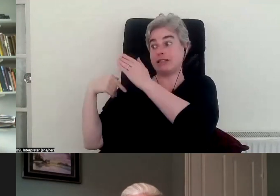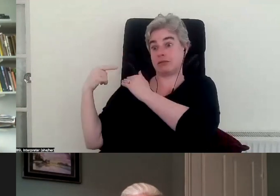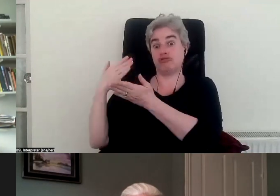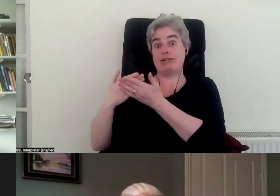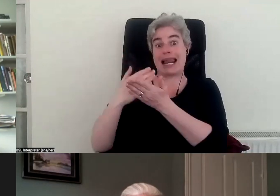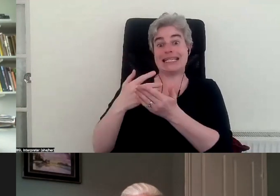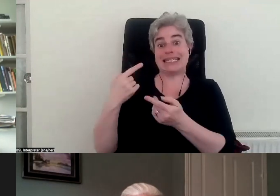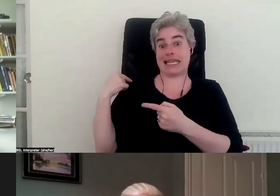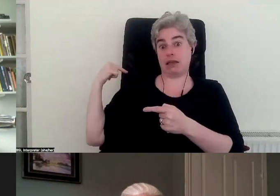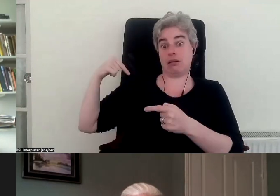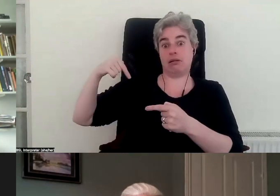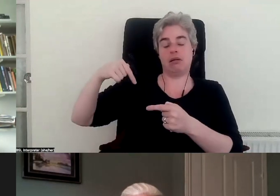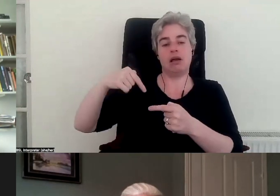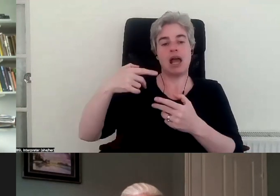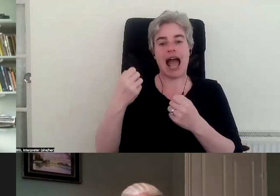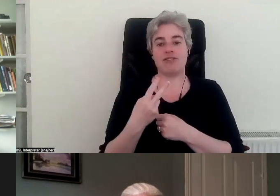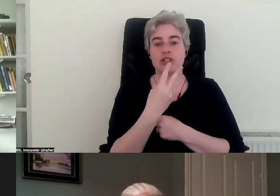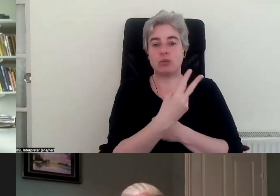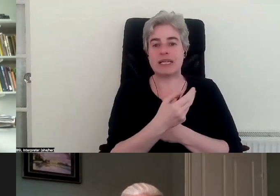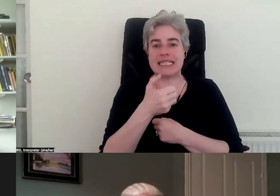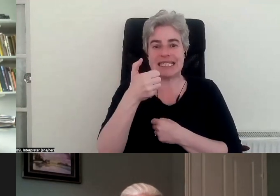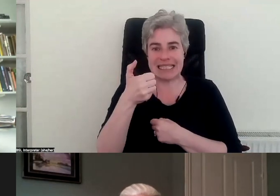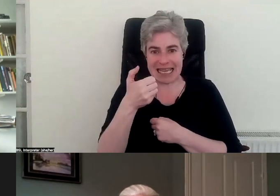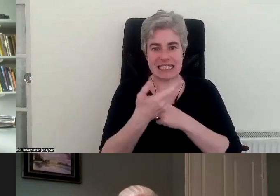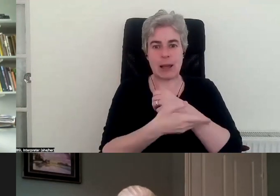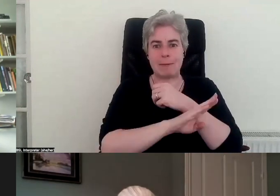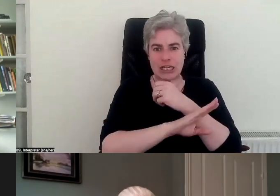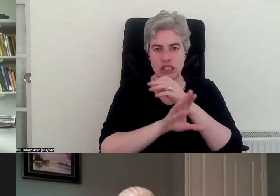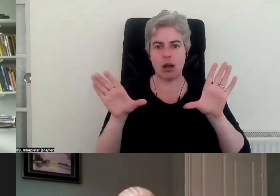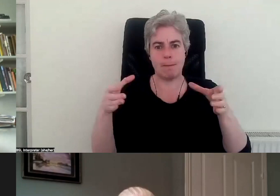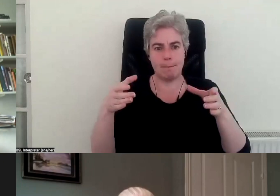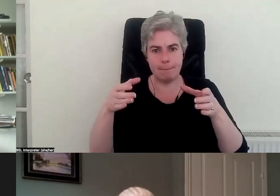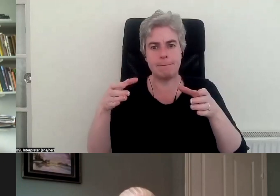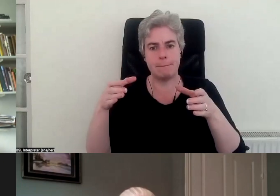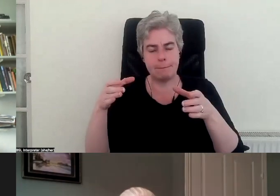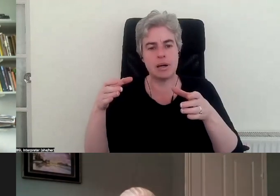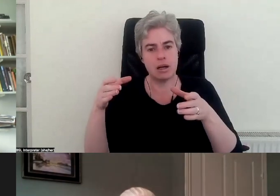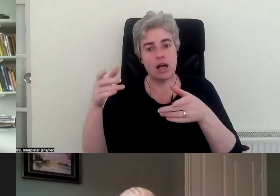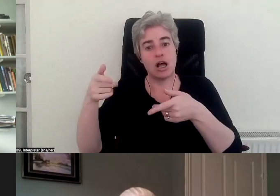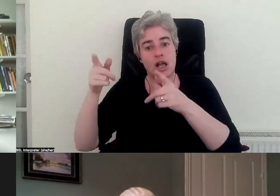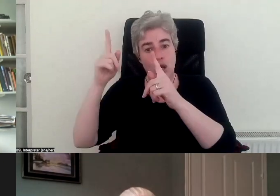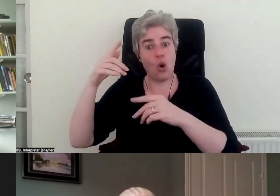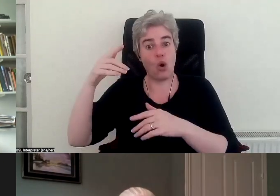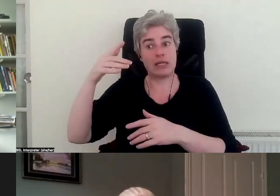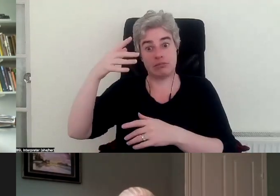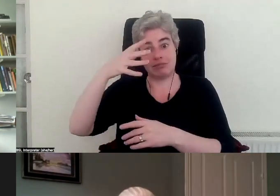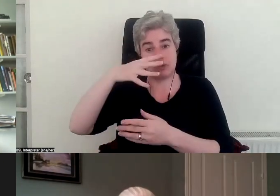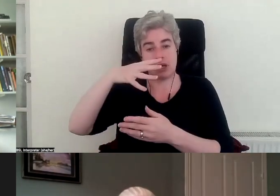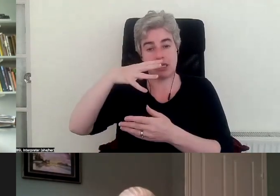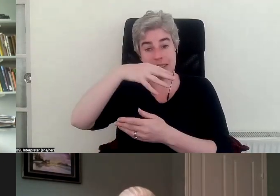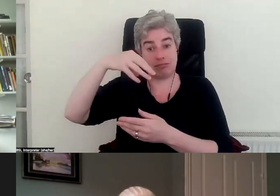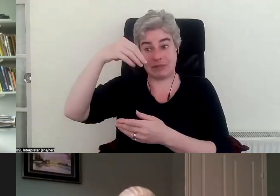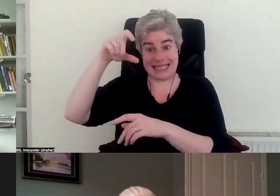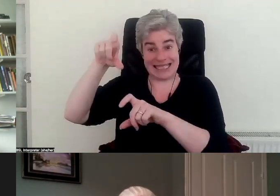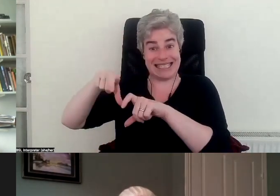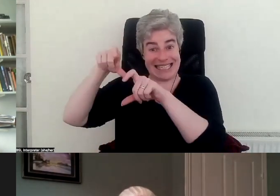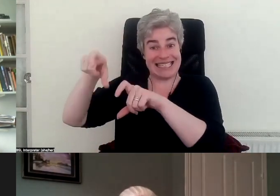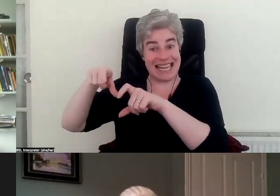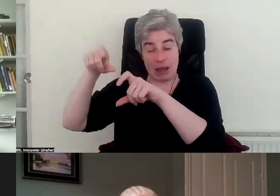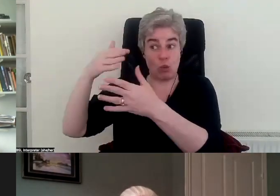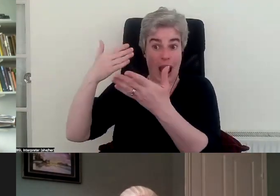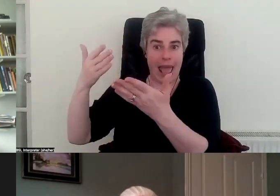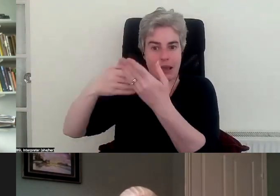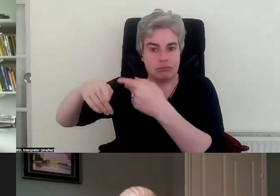here where you have 26 bishops, the Lord spirituals, are sitting in that place of decision making